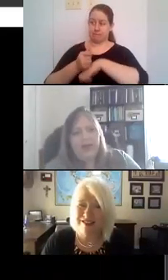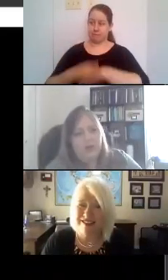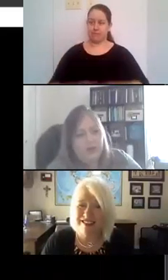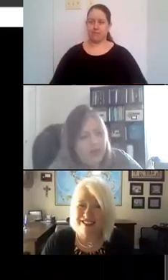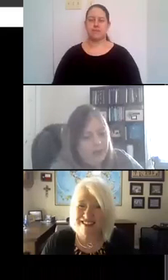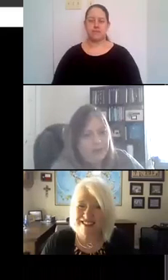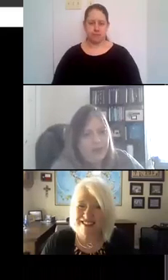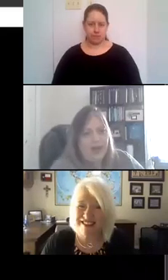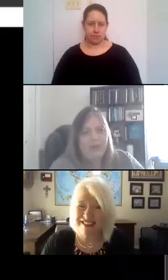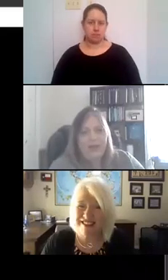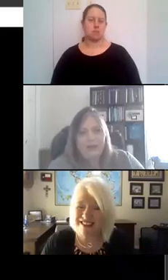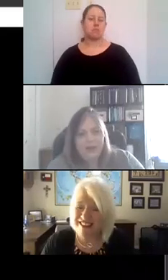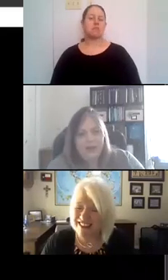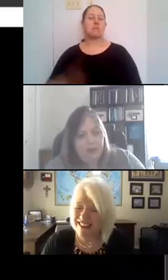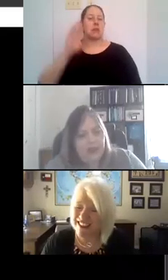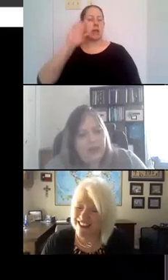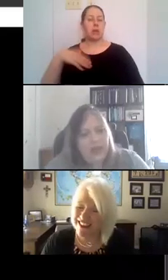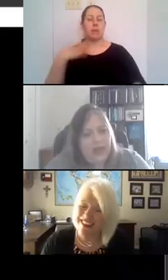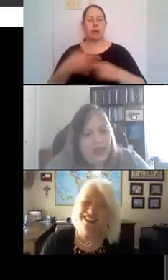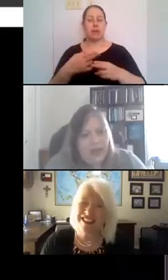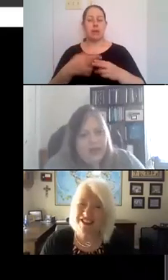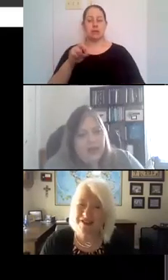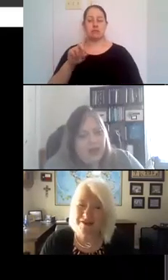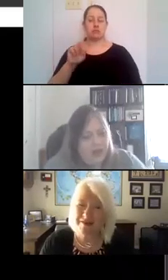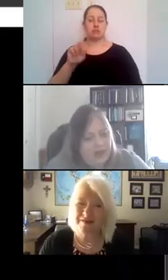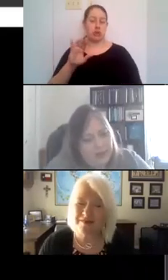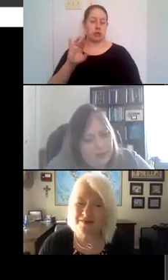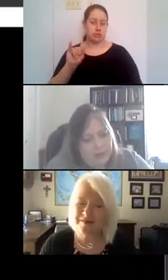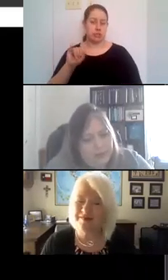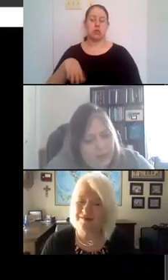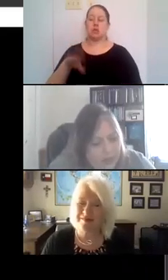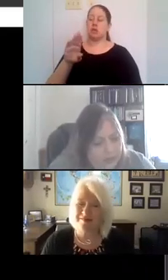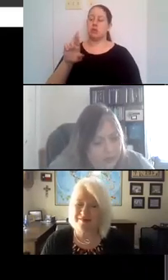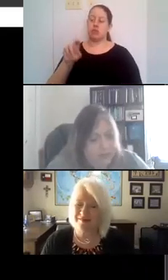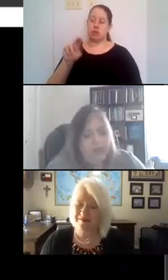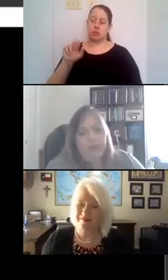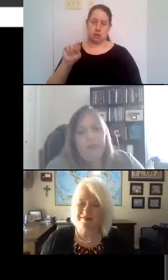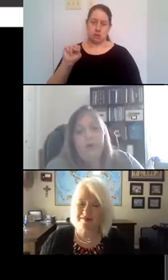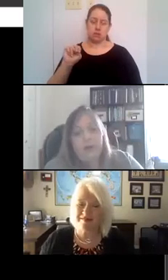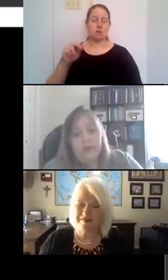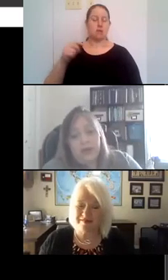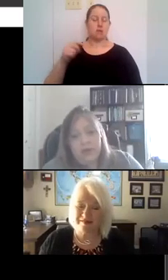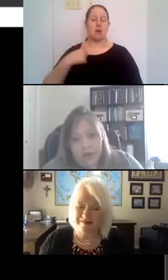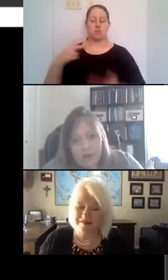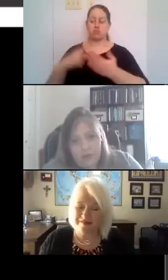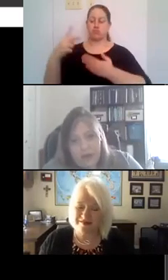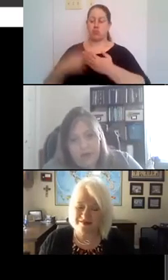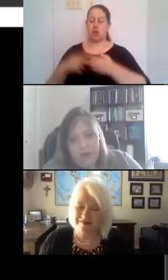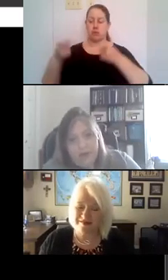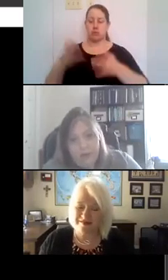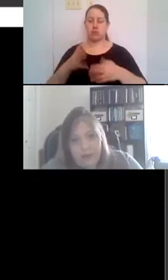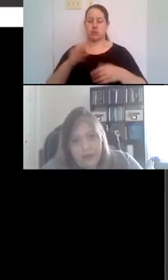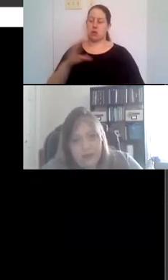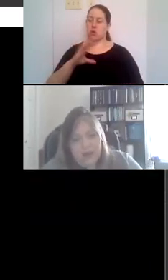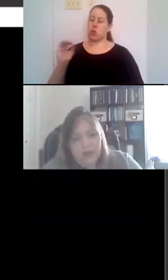Okay, well, hi, my name is Darcy Brennan, and I am the program director and co-founder of